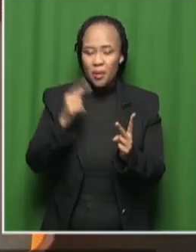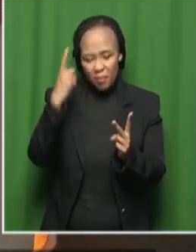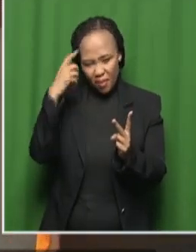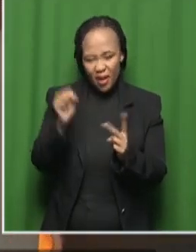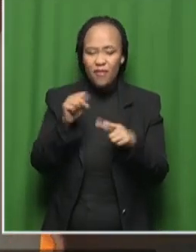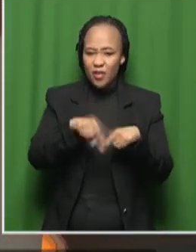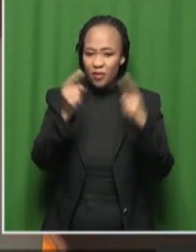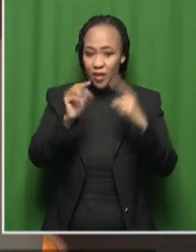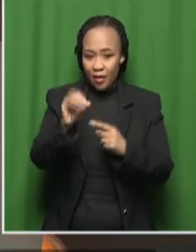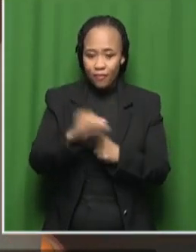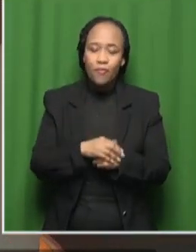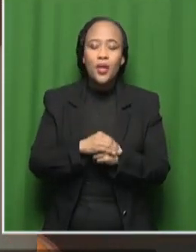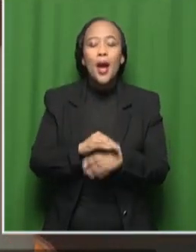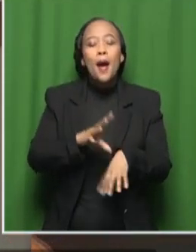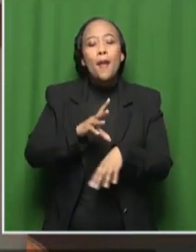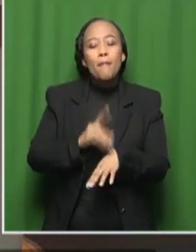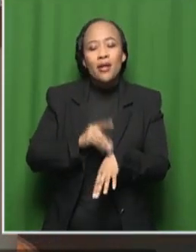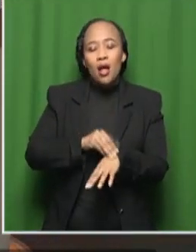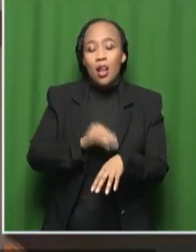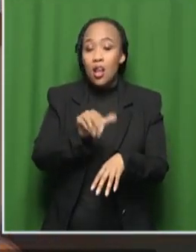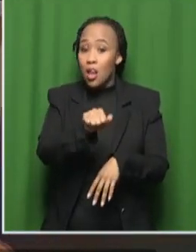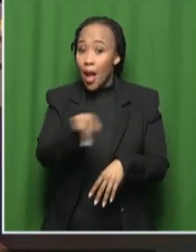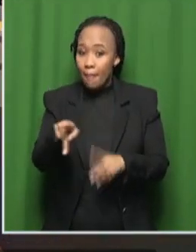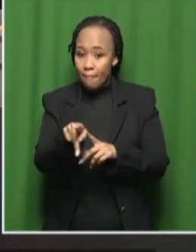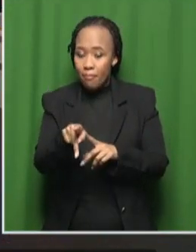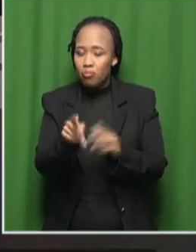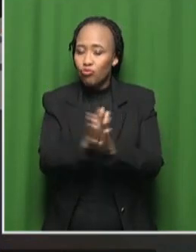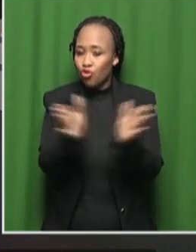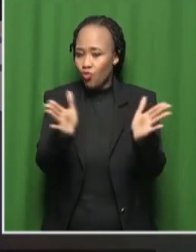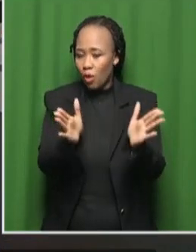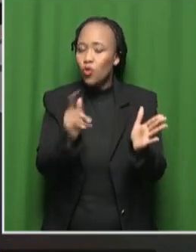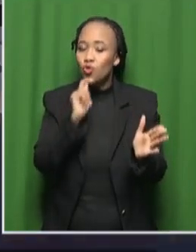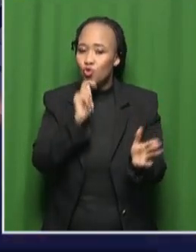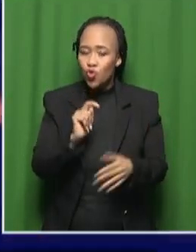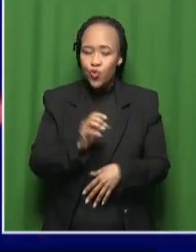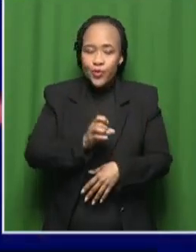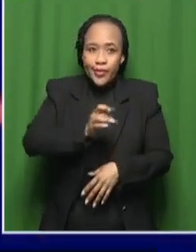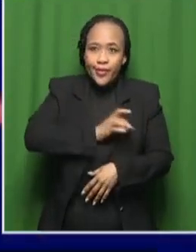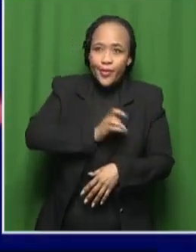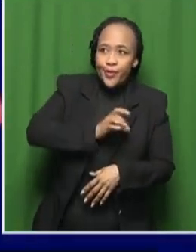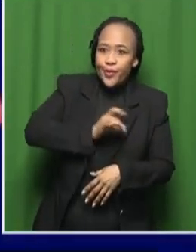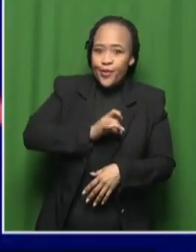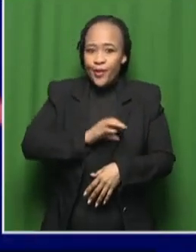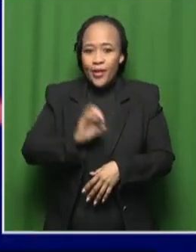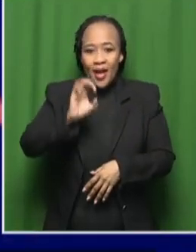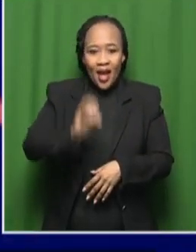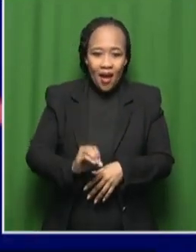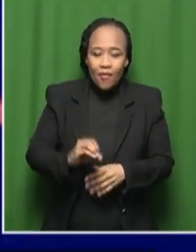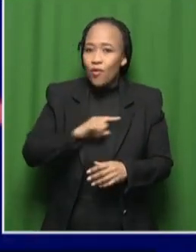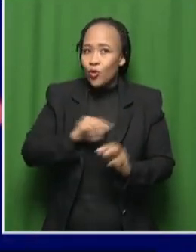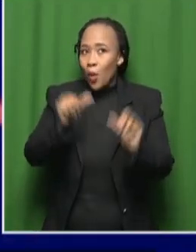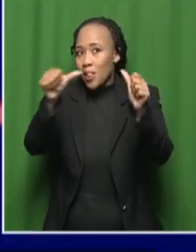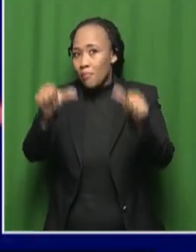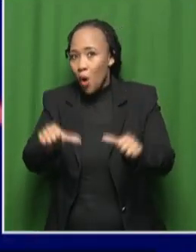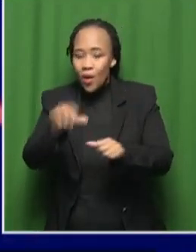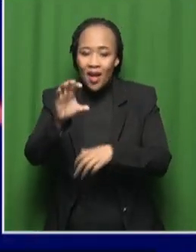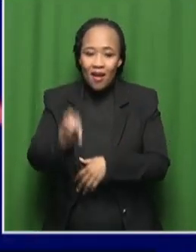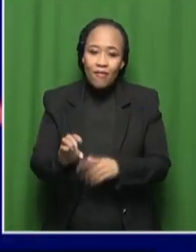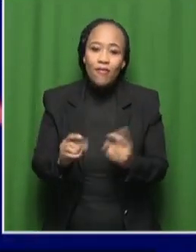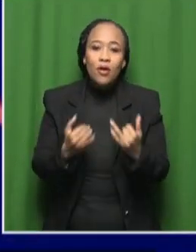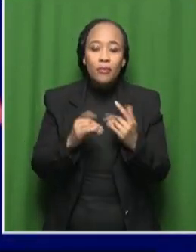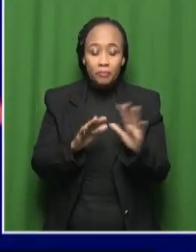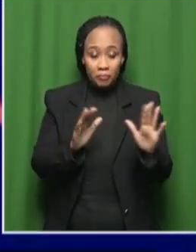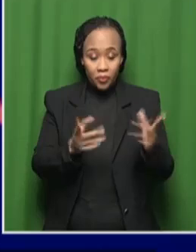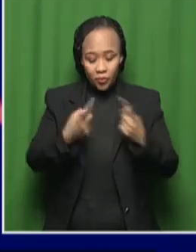a medical app generally, we find them to be quite scary and intimidating. They're often blue, clipboard. It is. So we've tried to take a very